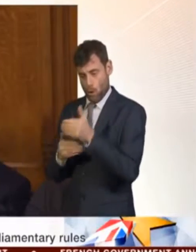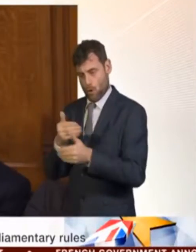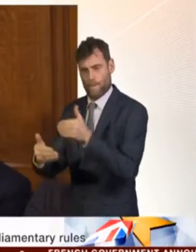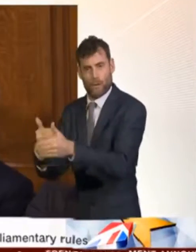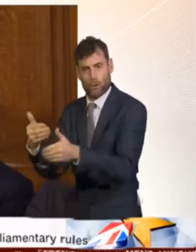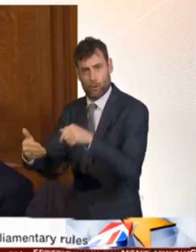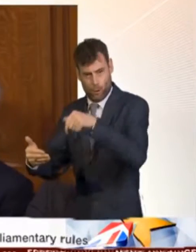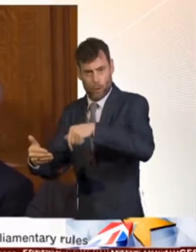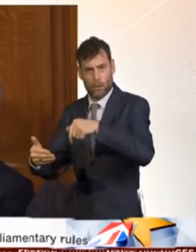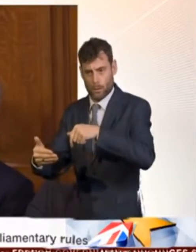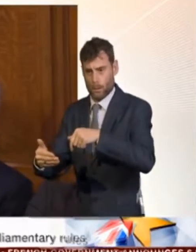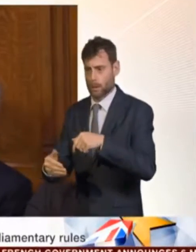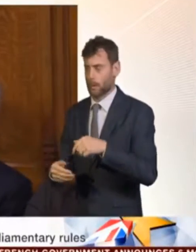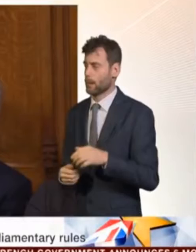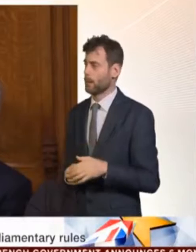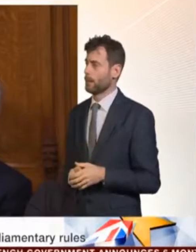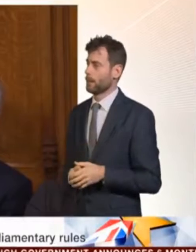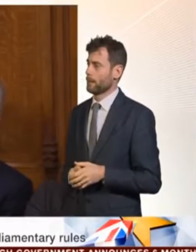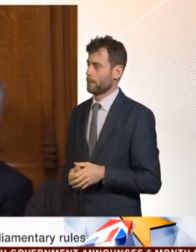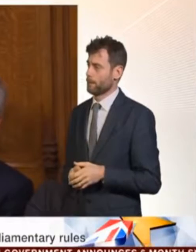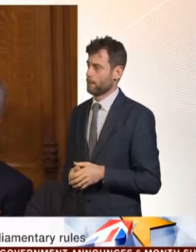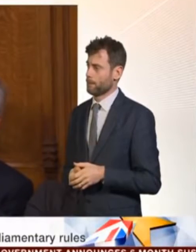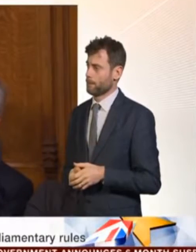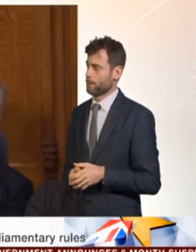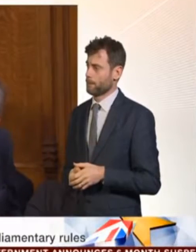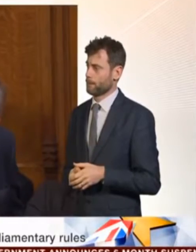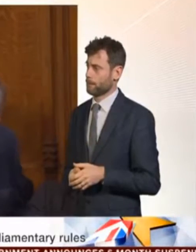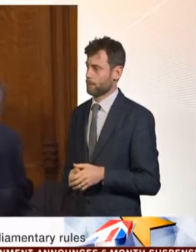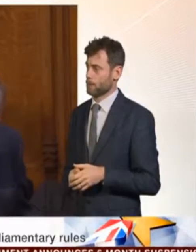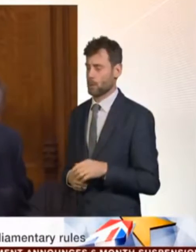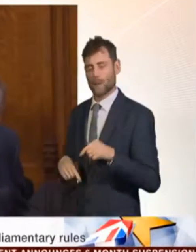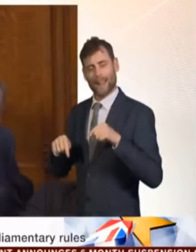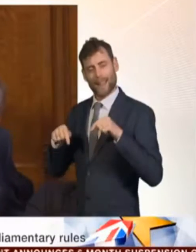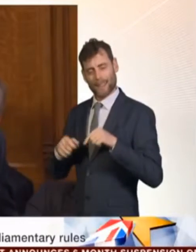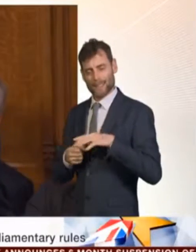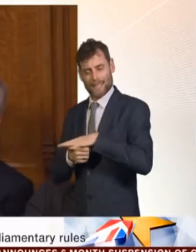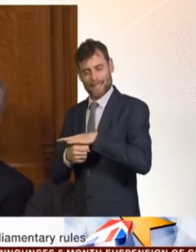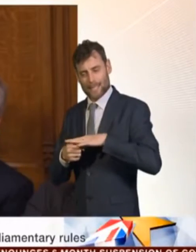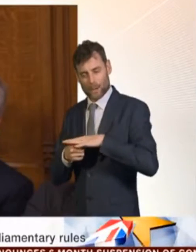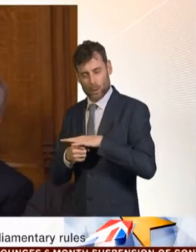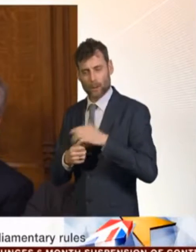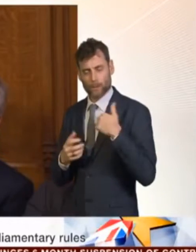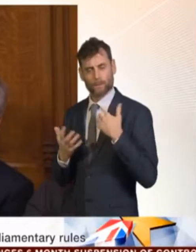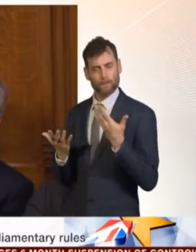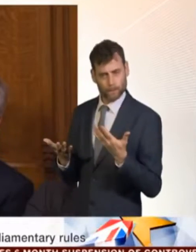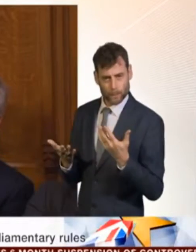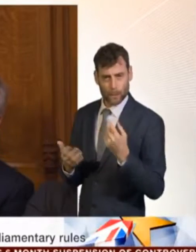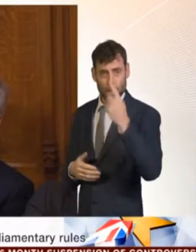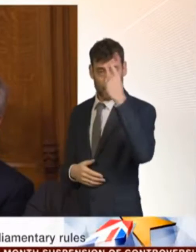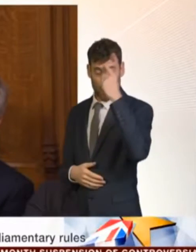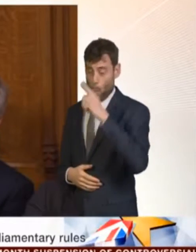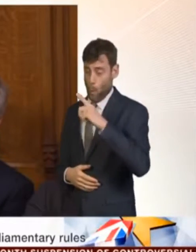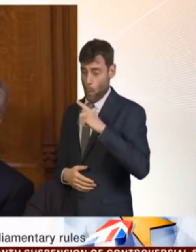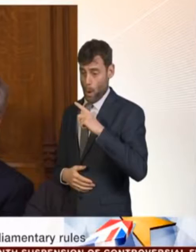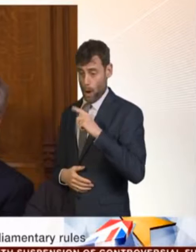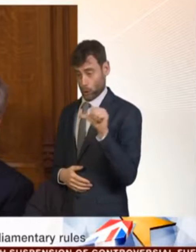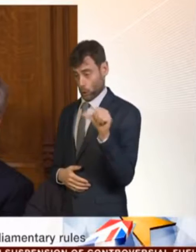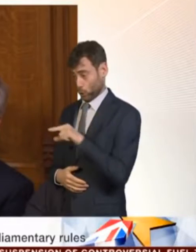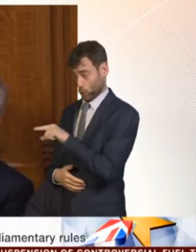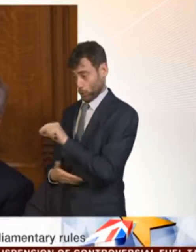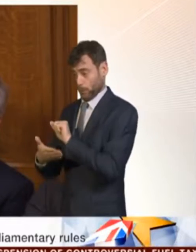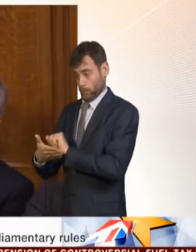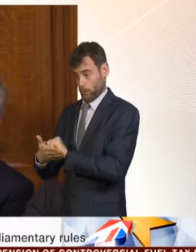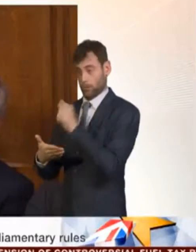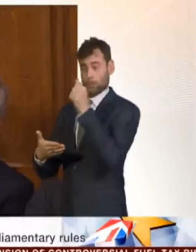on the reason for the rule. Now, in this particular context, I would simply say that the reason for the application of